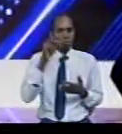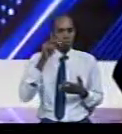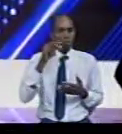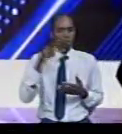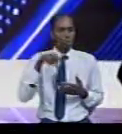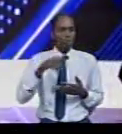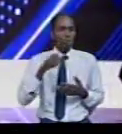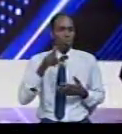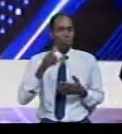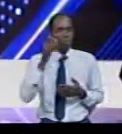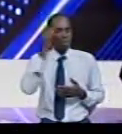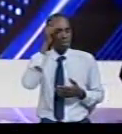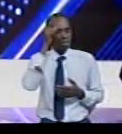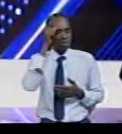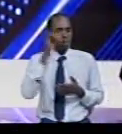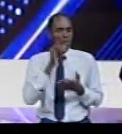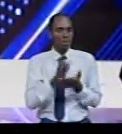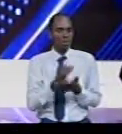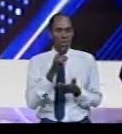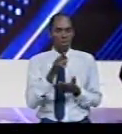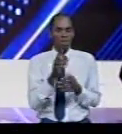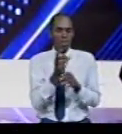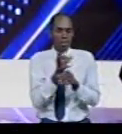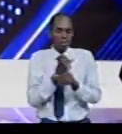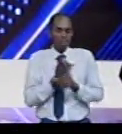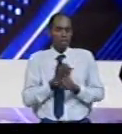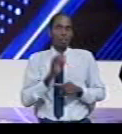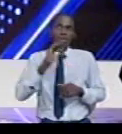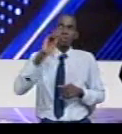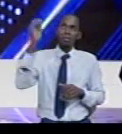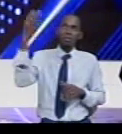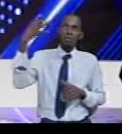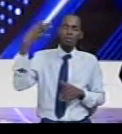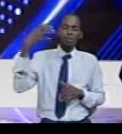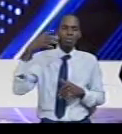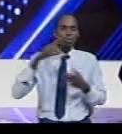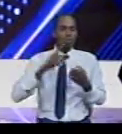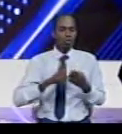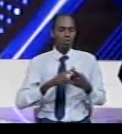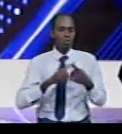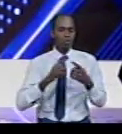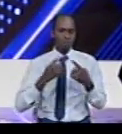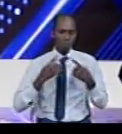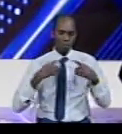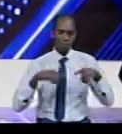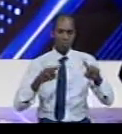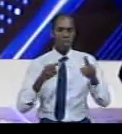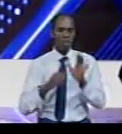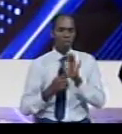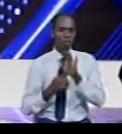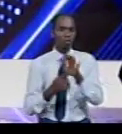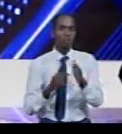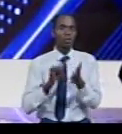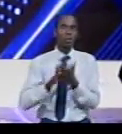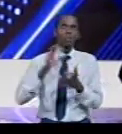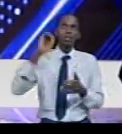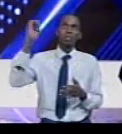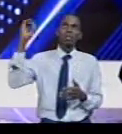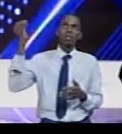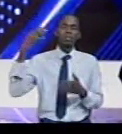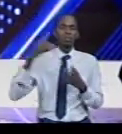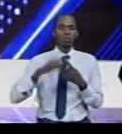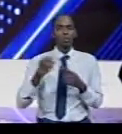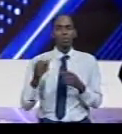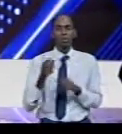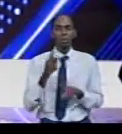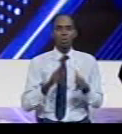received grace that he might reveal that grace to other people. He came into the kingdom that